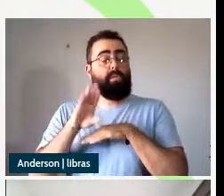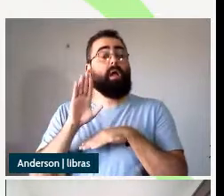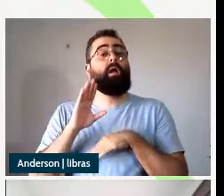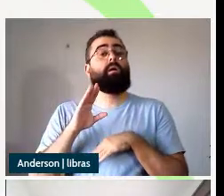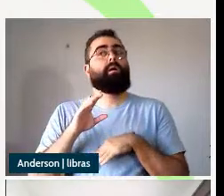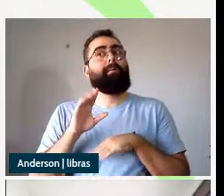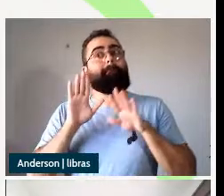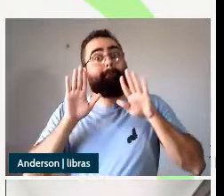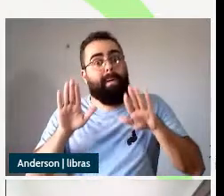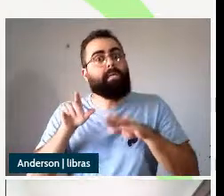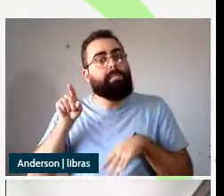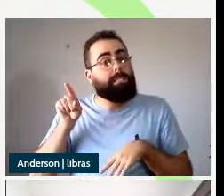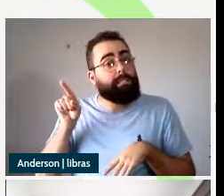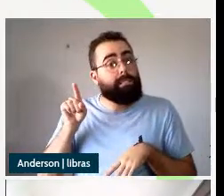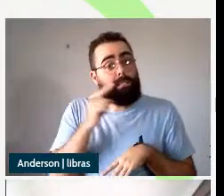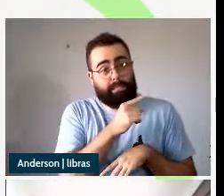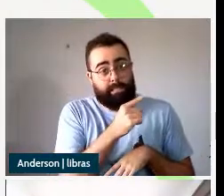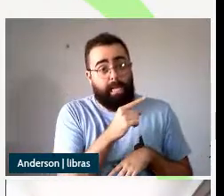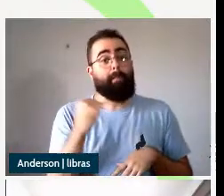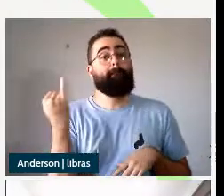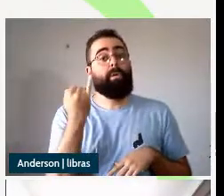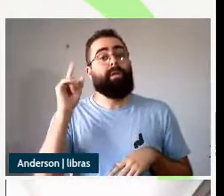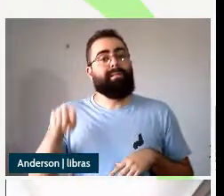universal, and that's what's important here.